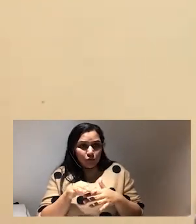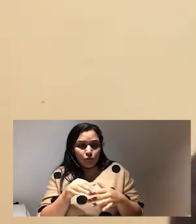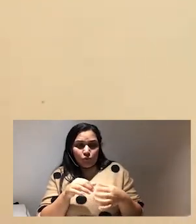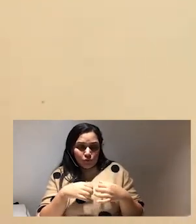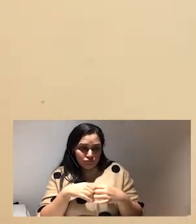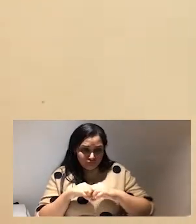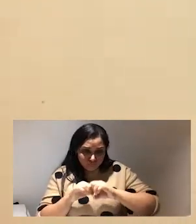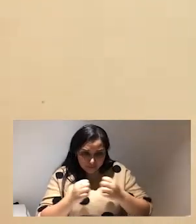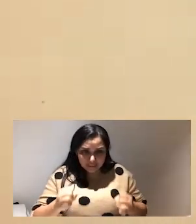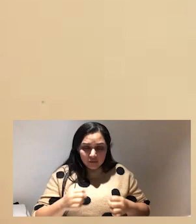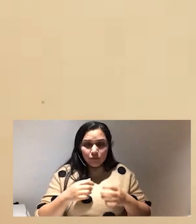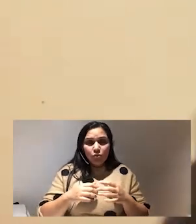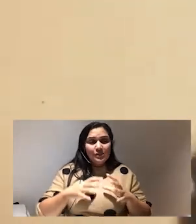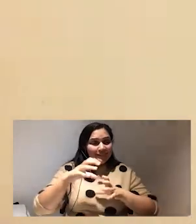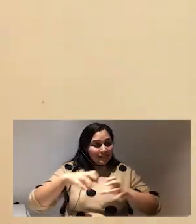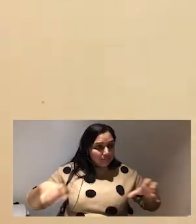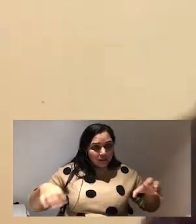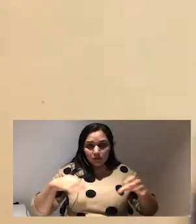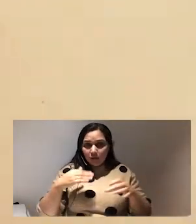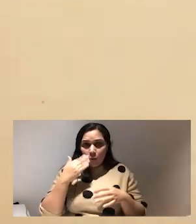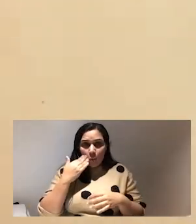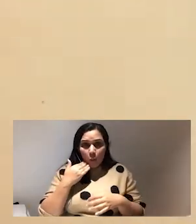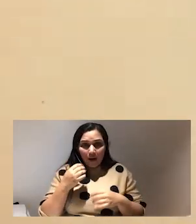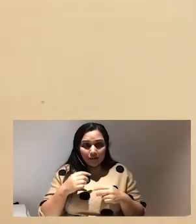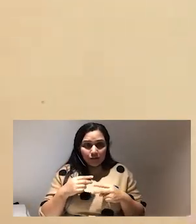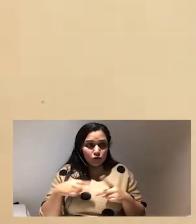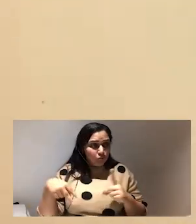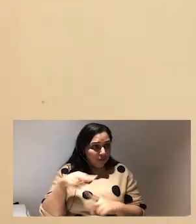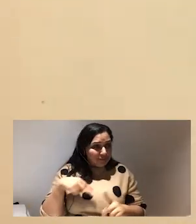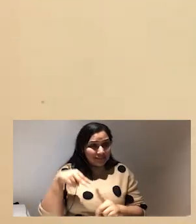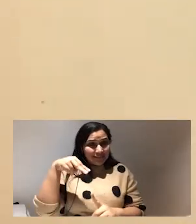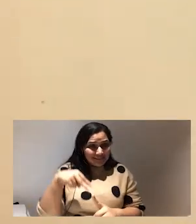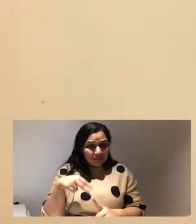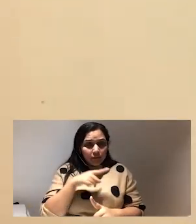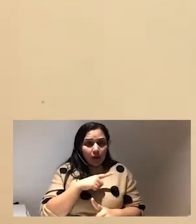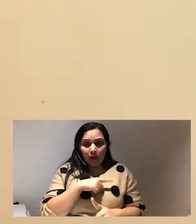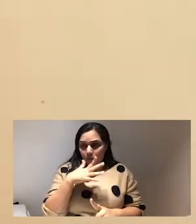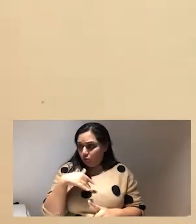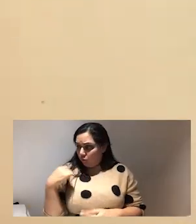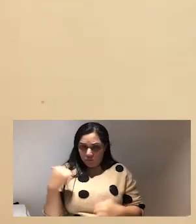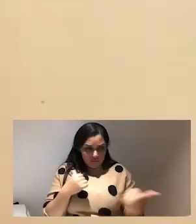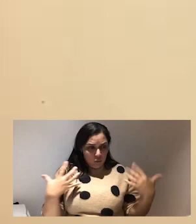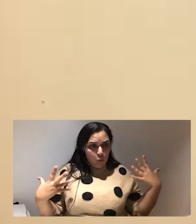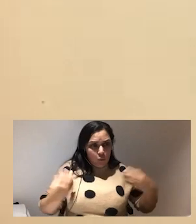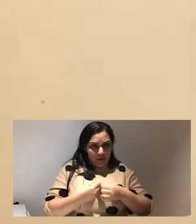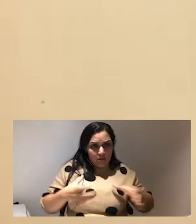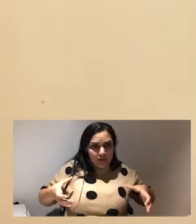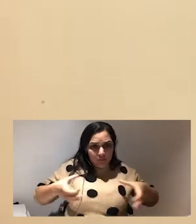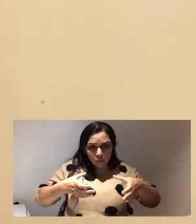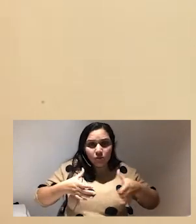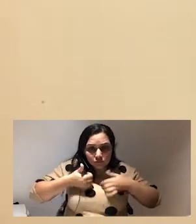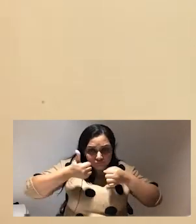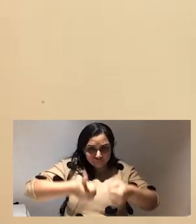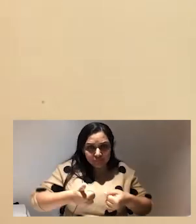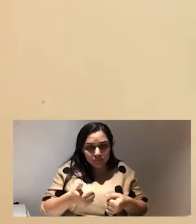my supremacy i need to know that the people that are on my left and my right have my back and that's going to be that my closest of friends in my community and so i think that's really